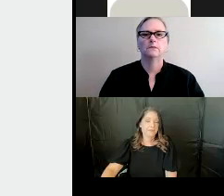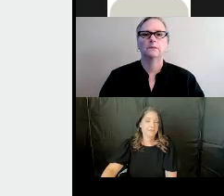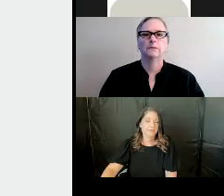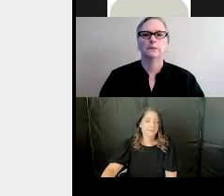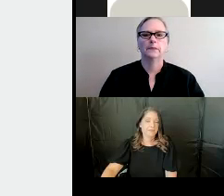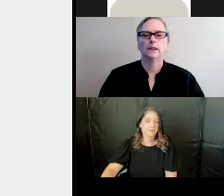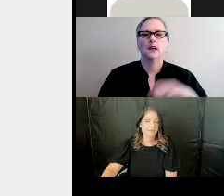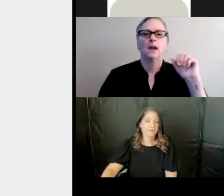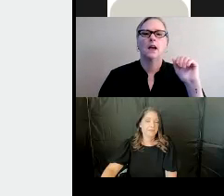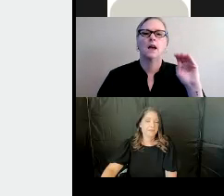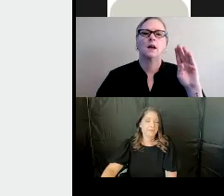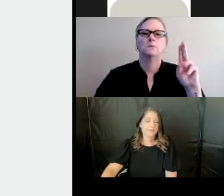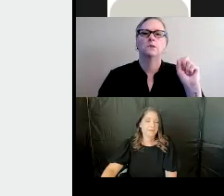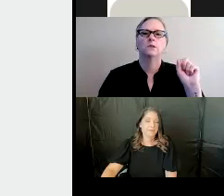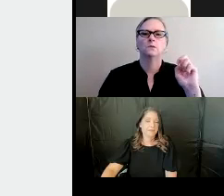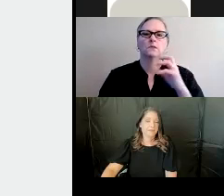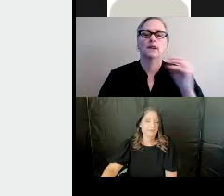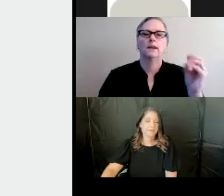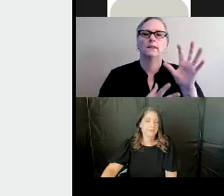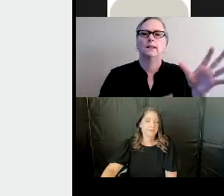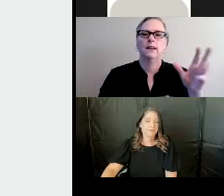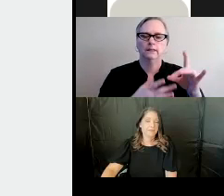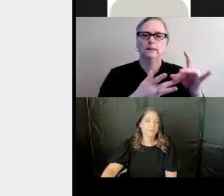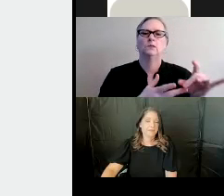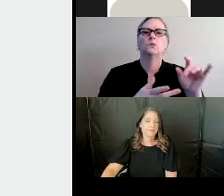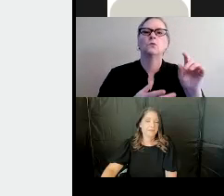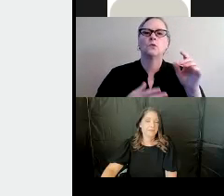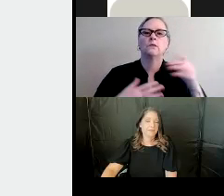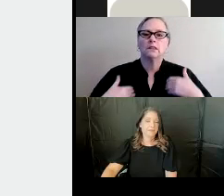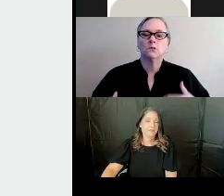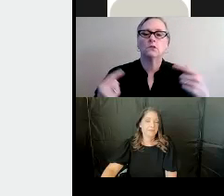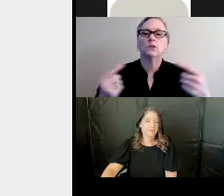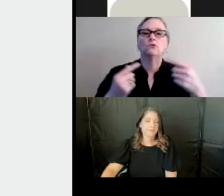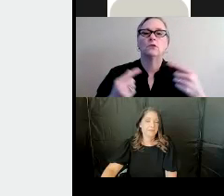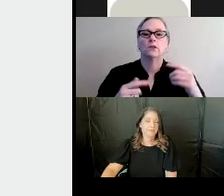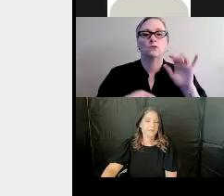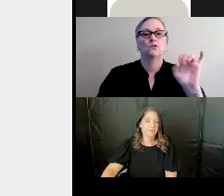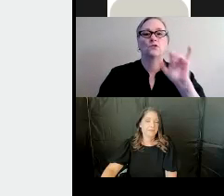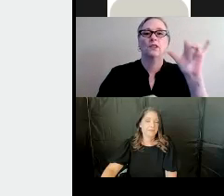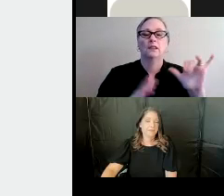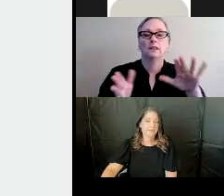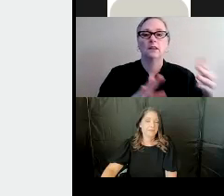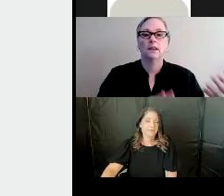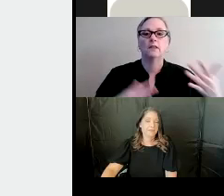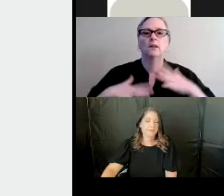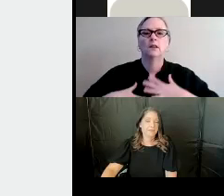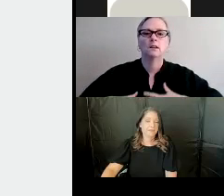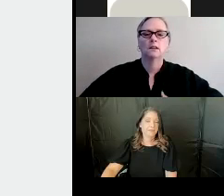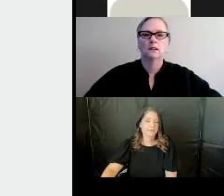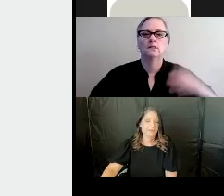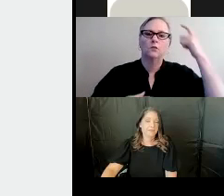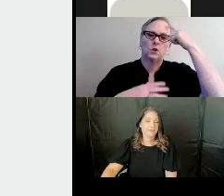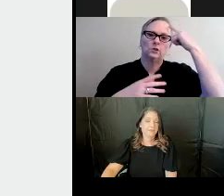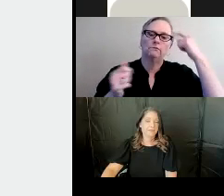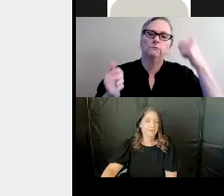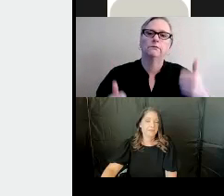Abuse and neglect can lead to physical injuries, premature death, depression, cognitive decline,